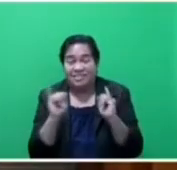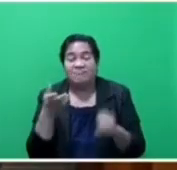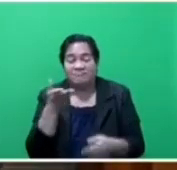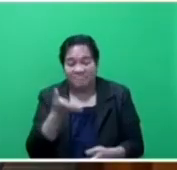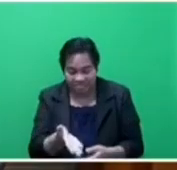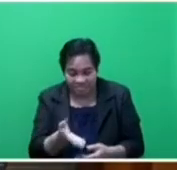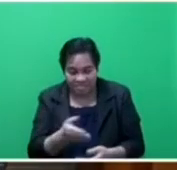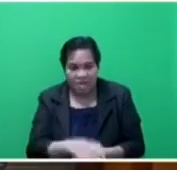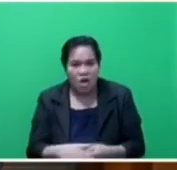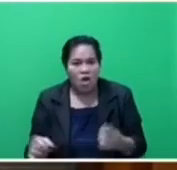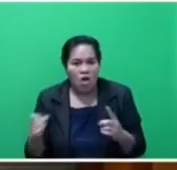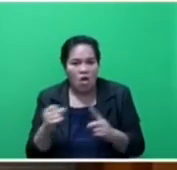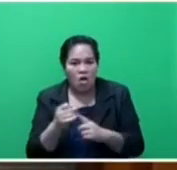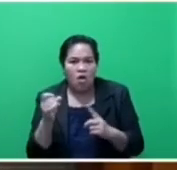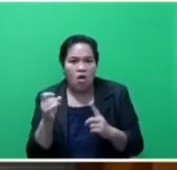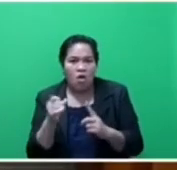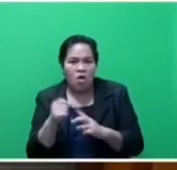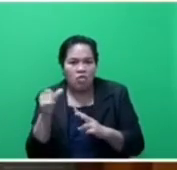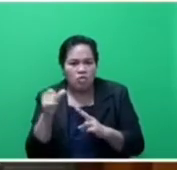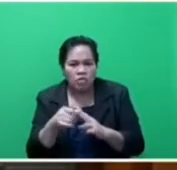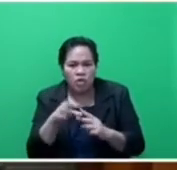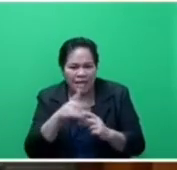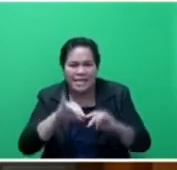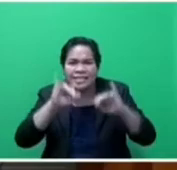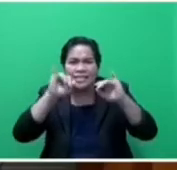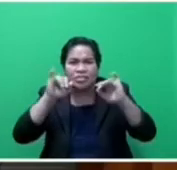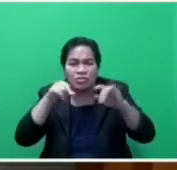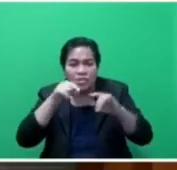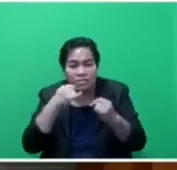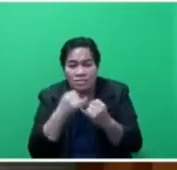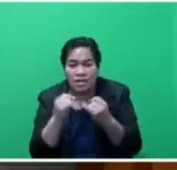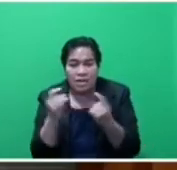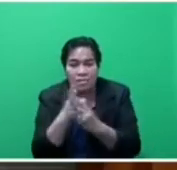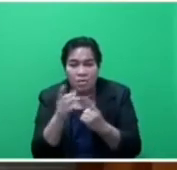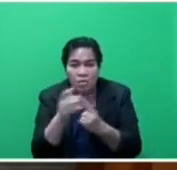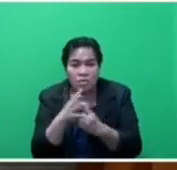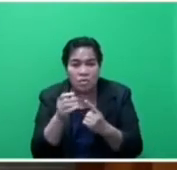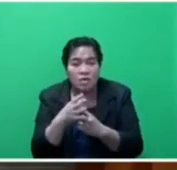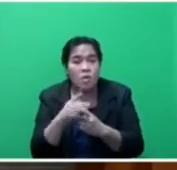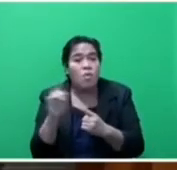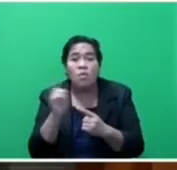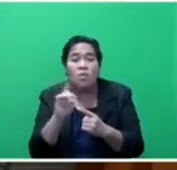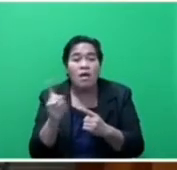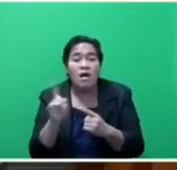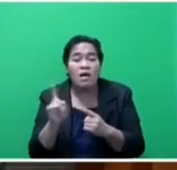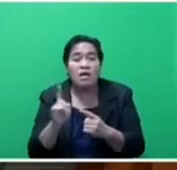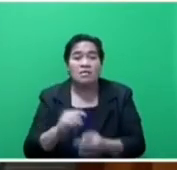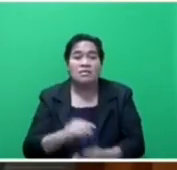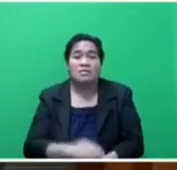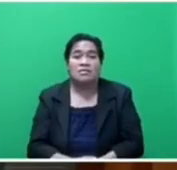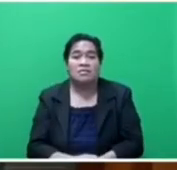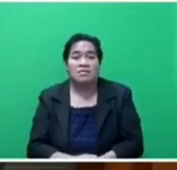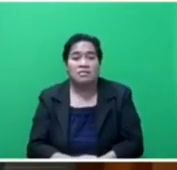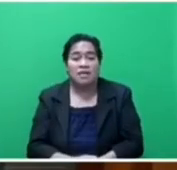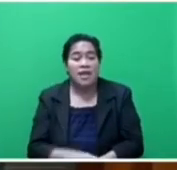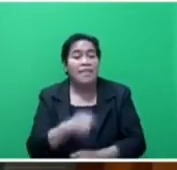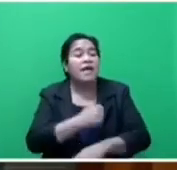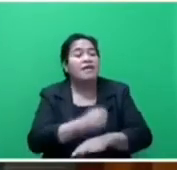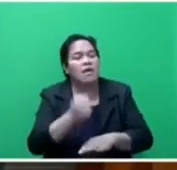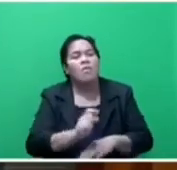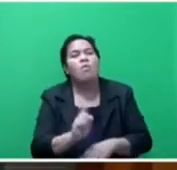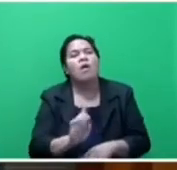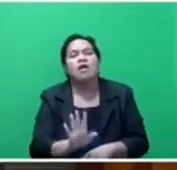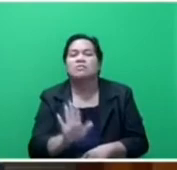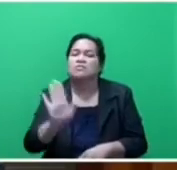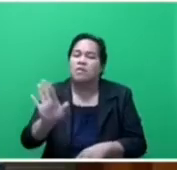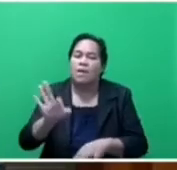pertaining issue that is a matter of urgency to the people right now is in regards to the government's plan in